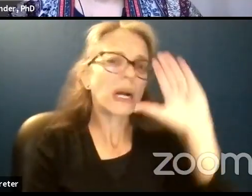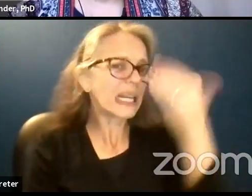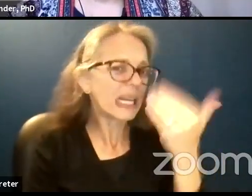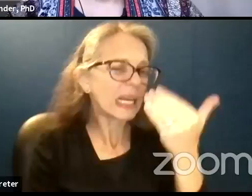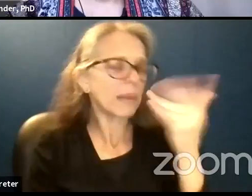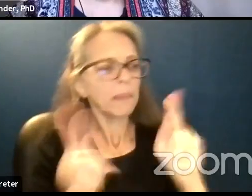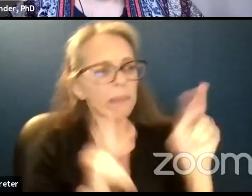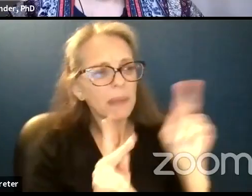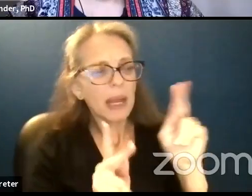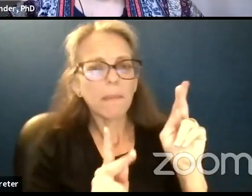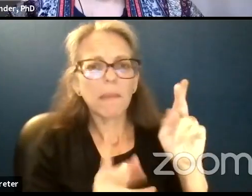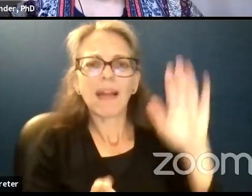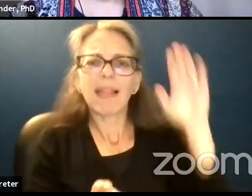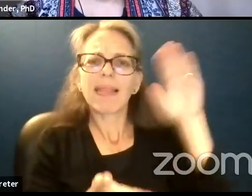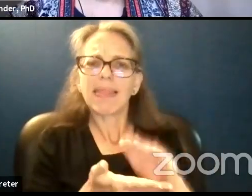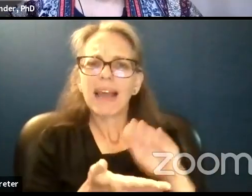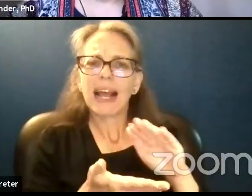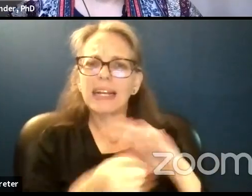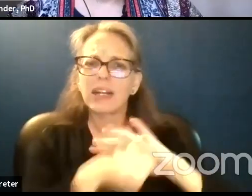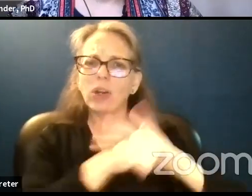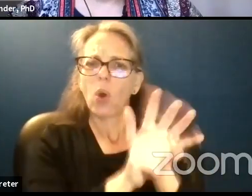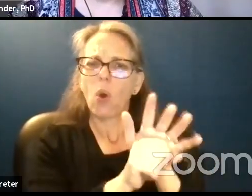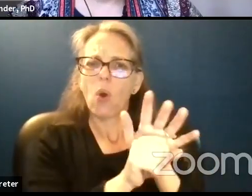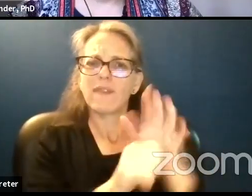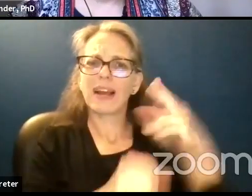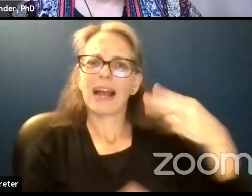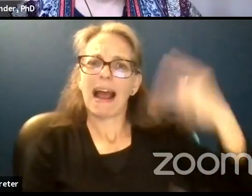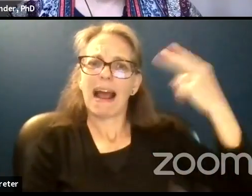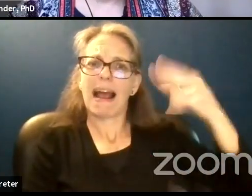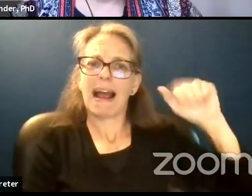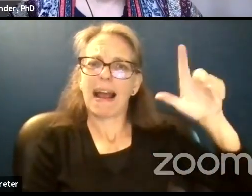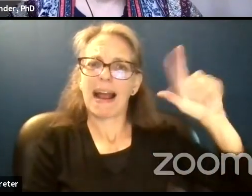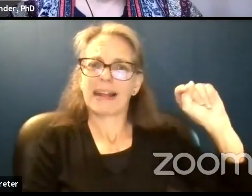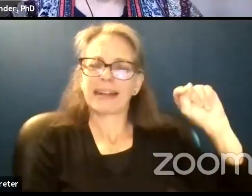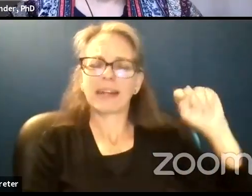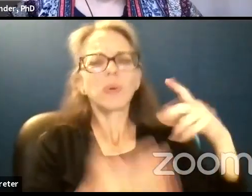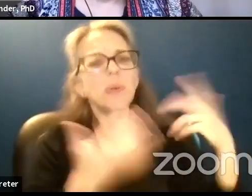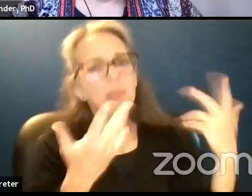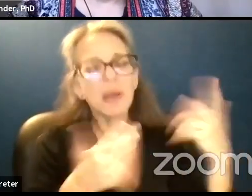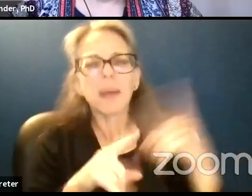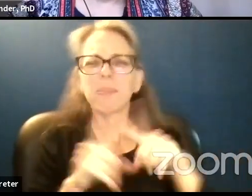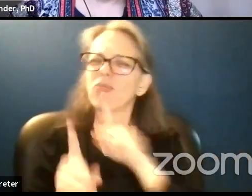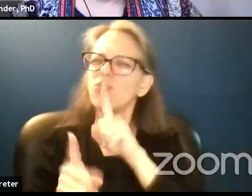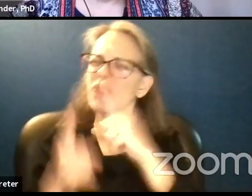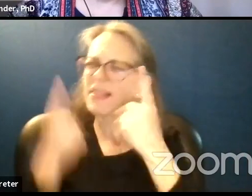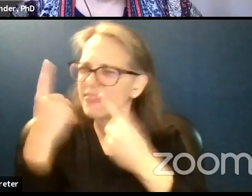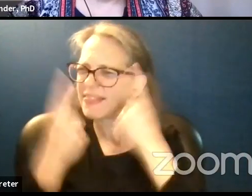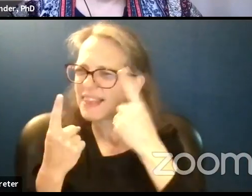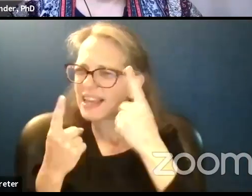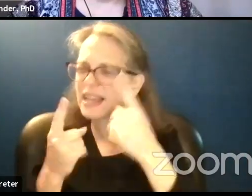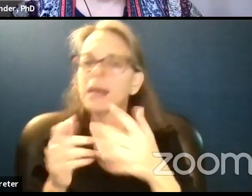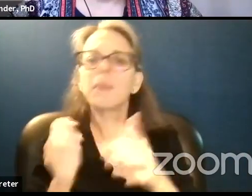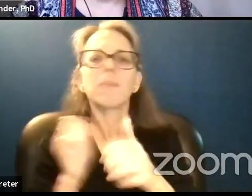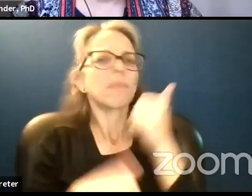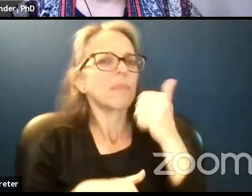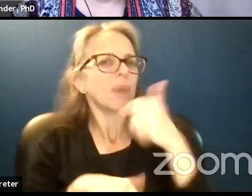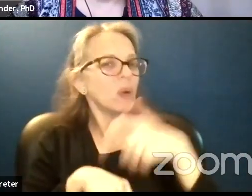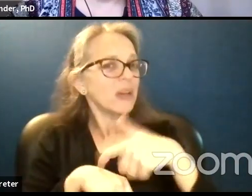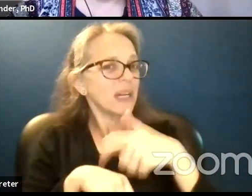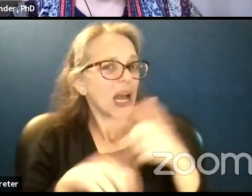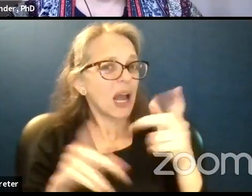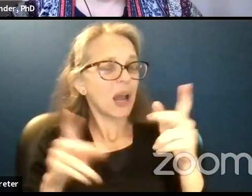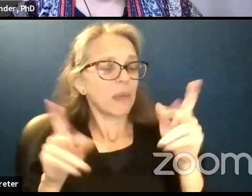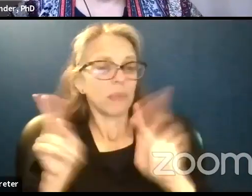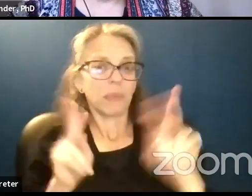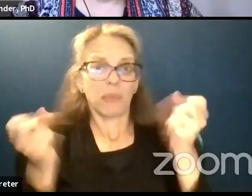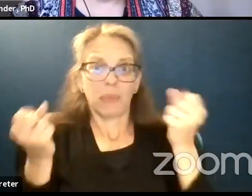altitude areas. But when we really think about it and we know about how COVID spreads, most of the time, gatherings of large people